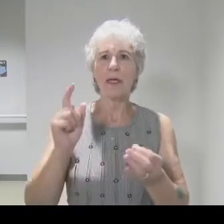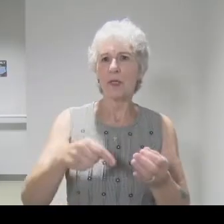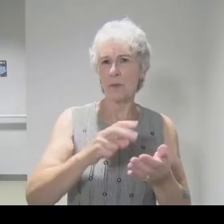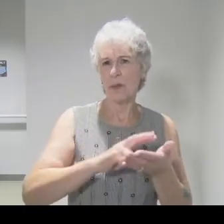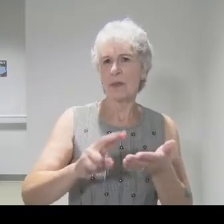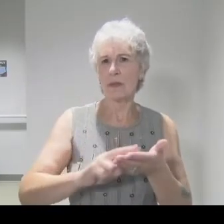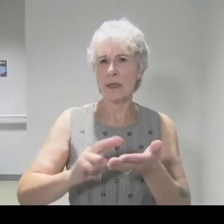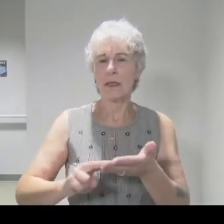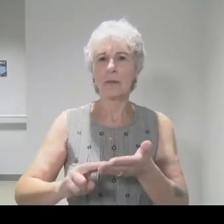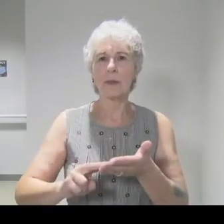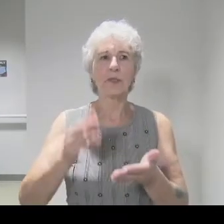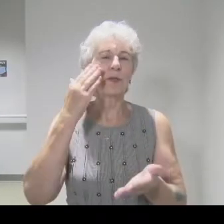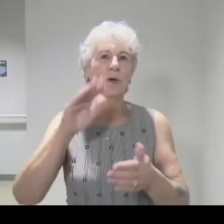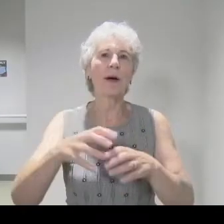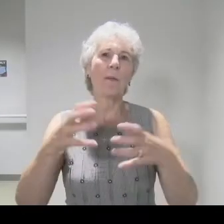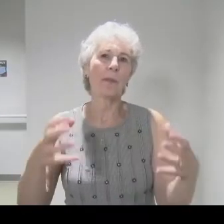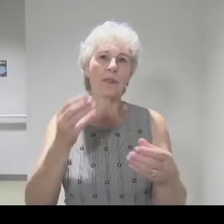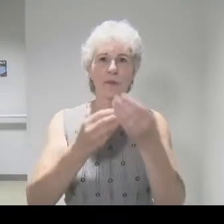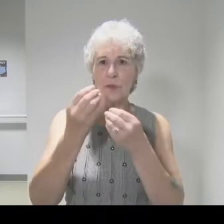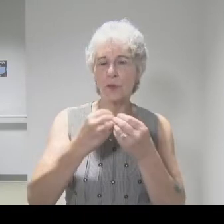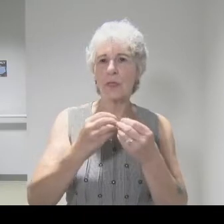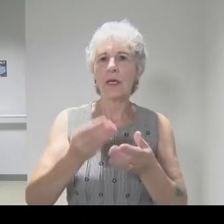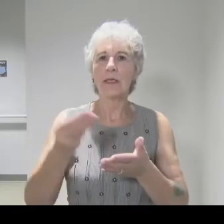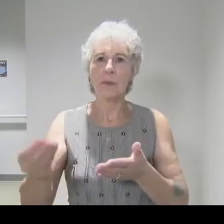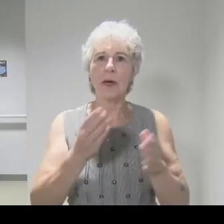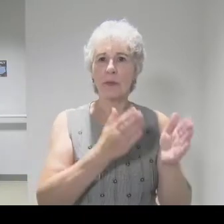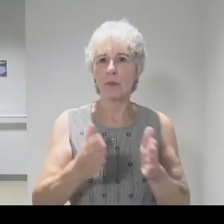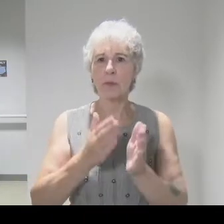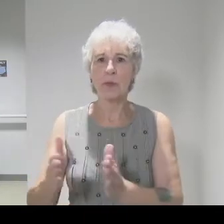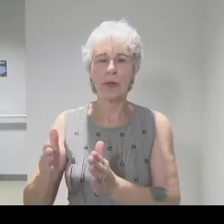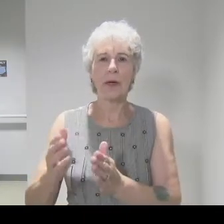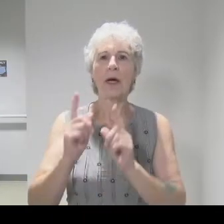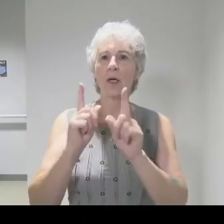how much food to buy and prepare. And the way to do that is to go to our website,